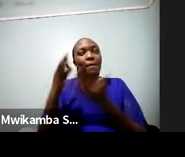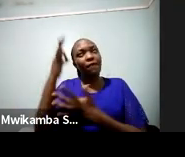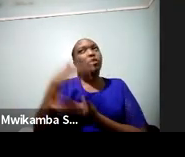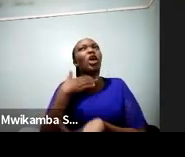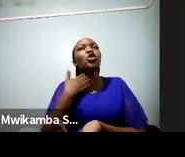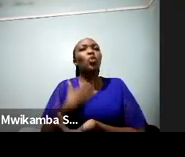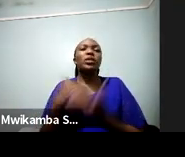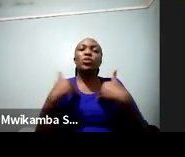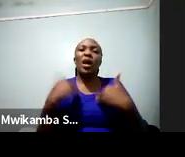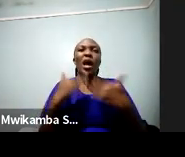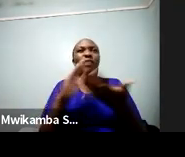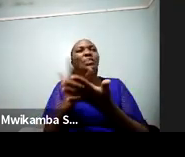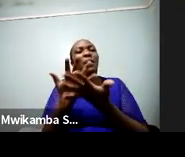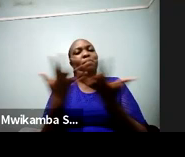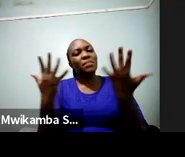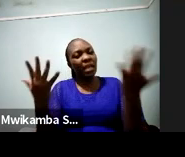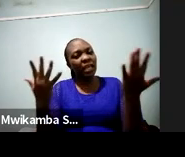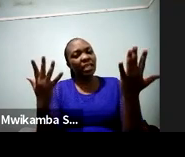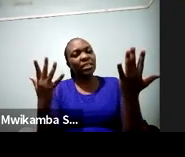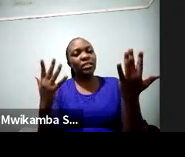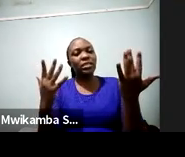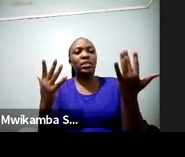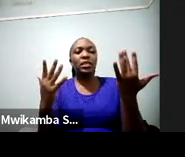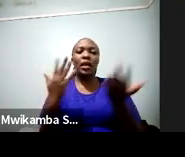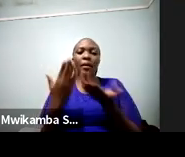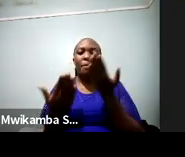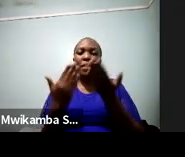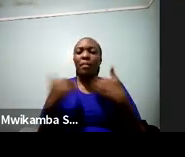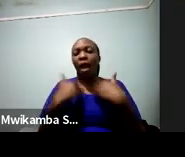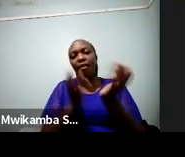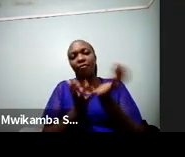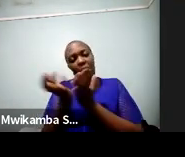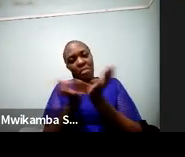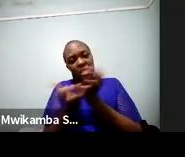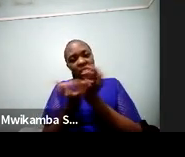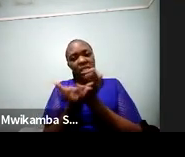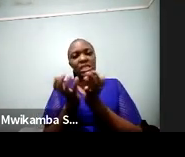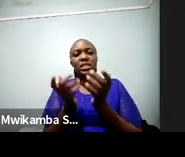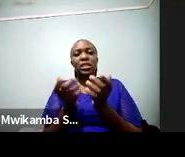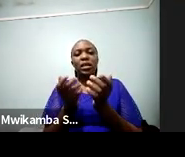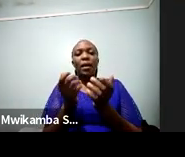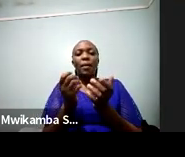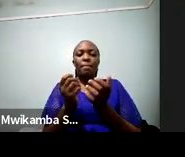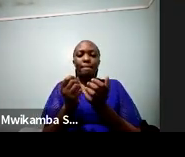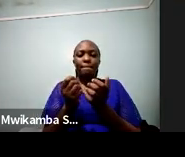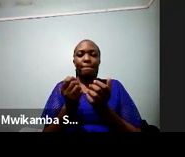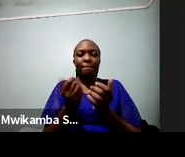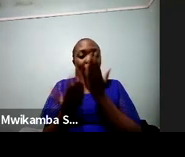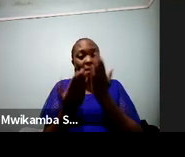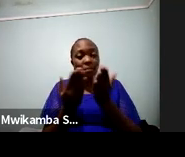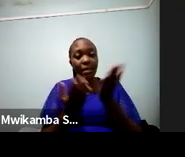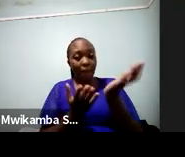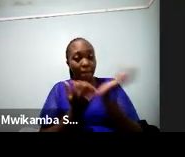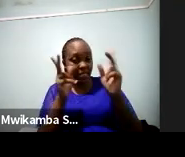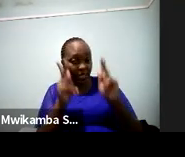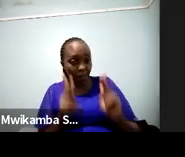your future. You may want to be a teacher, and the teaching and your professions may be your future. So I was only trying to use this map just